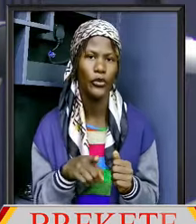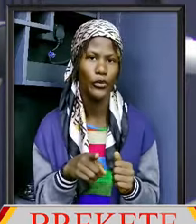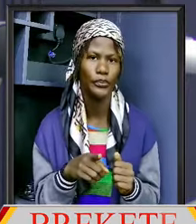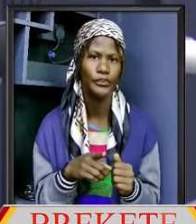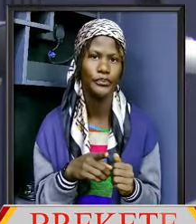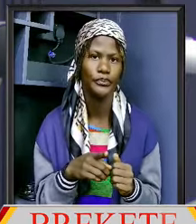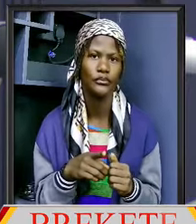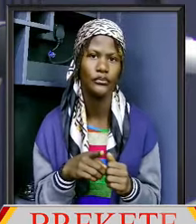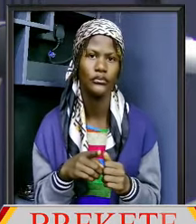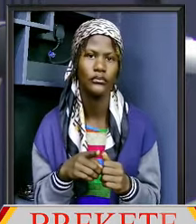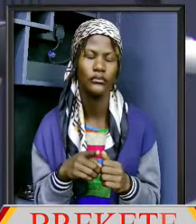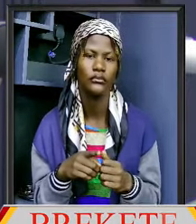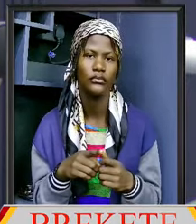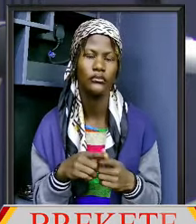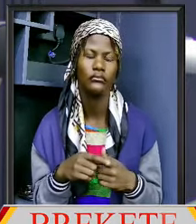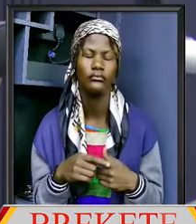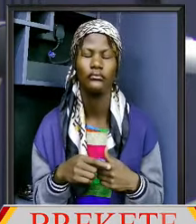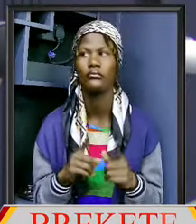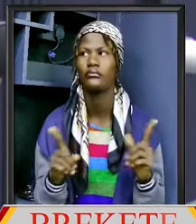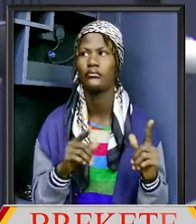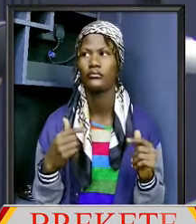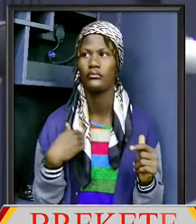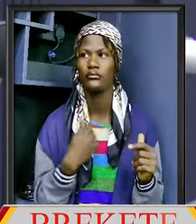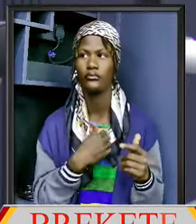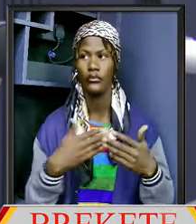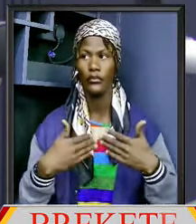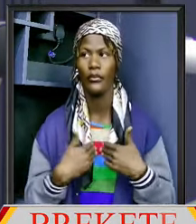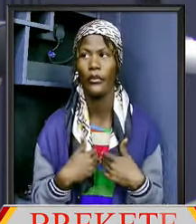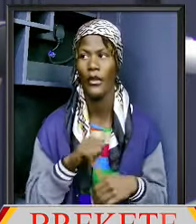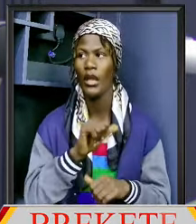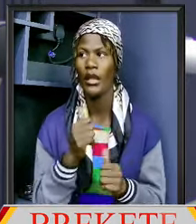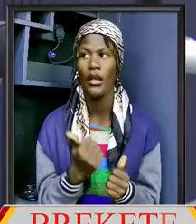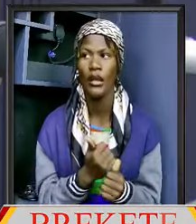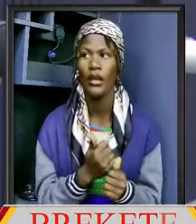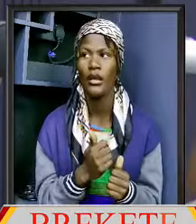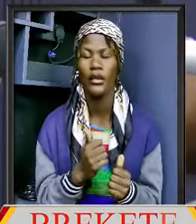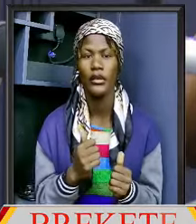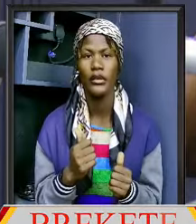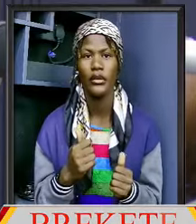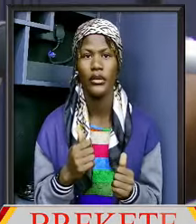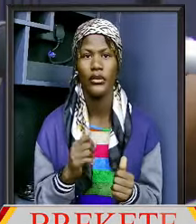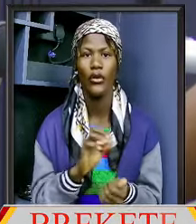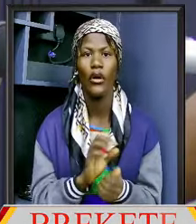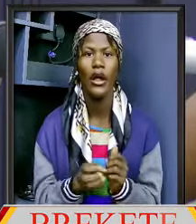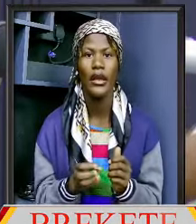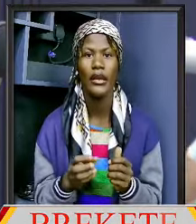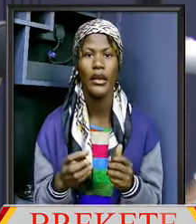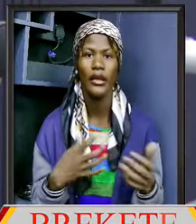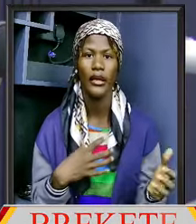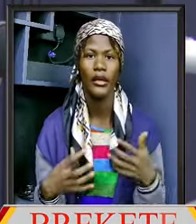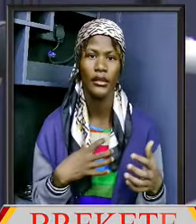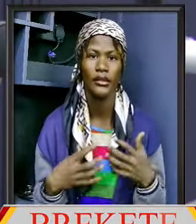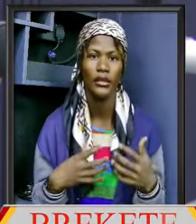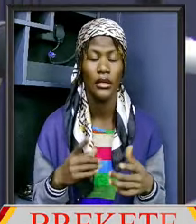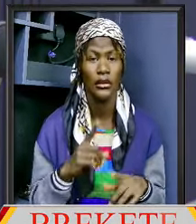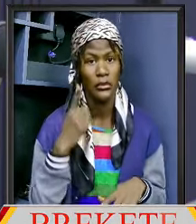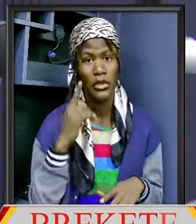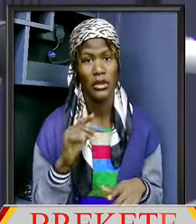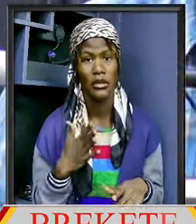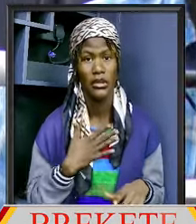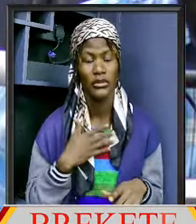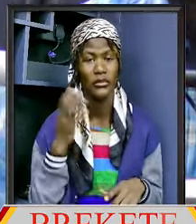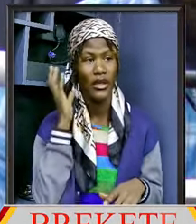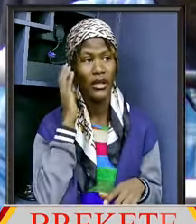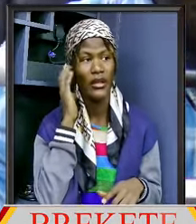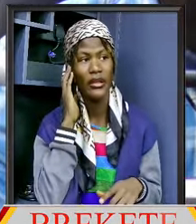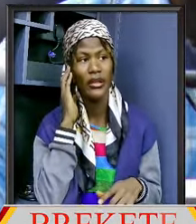to solve the case. Do we have any other case? Because me, my ear, it itch to hear waiting